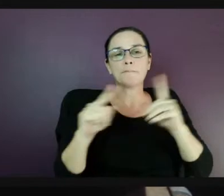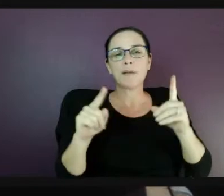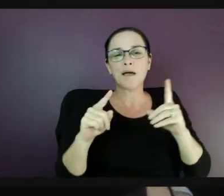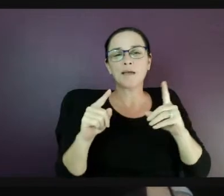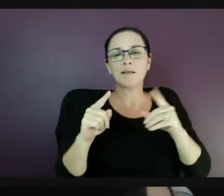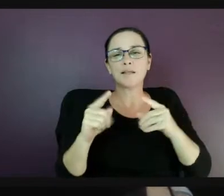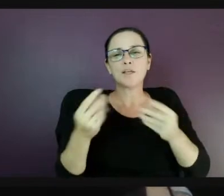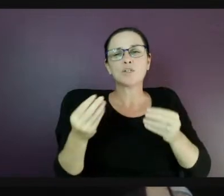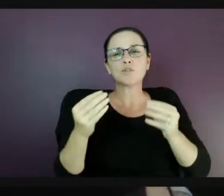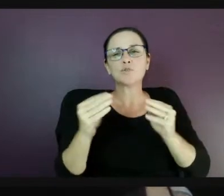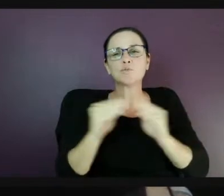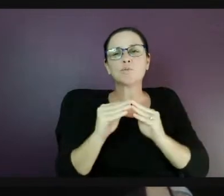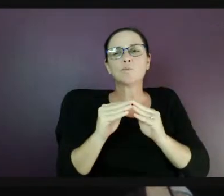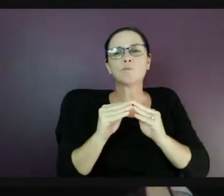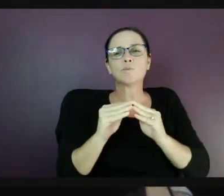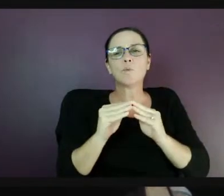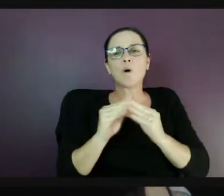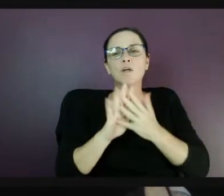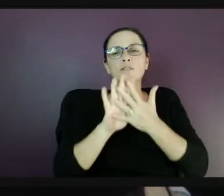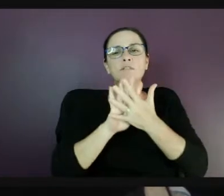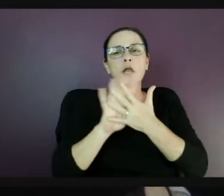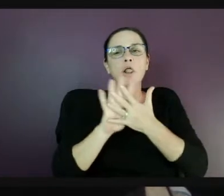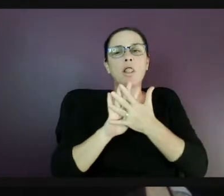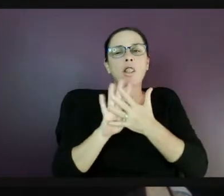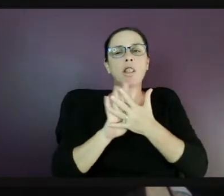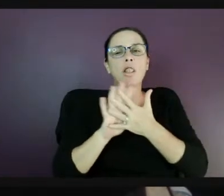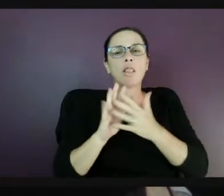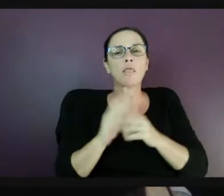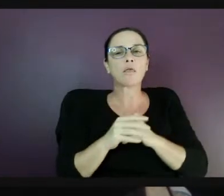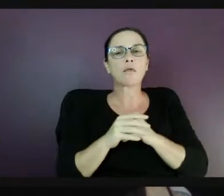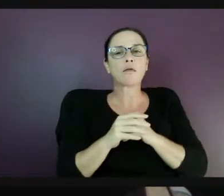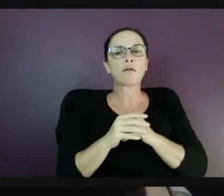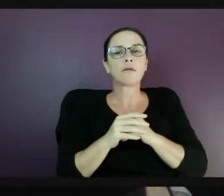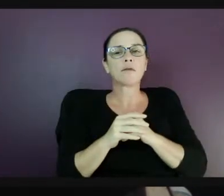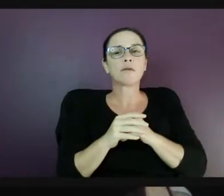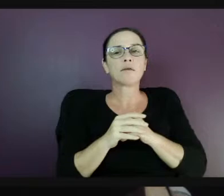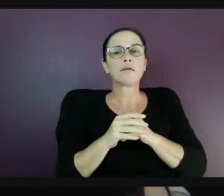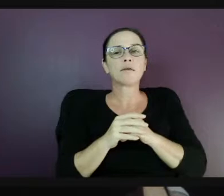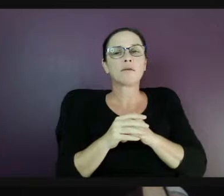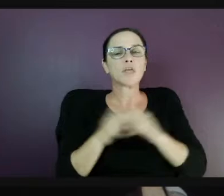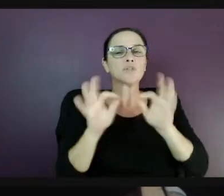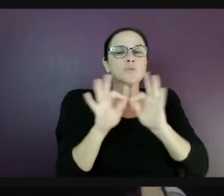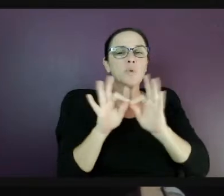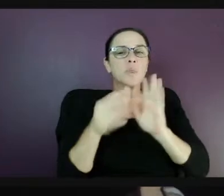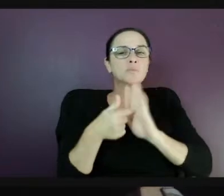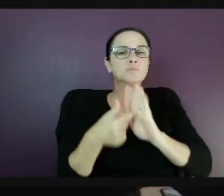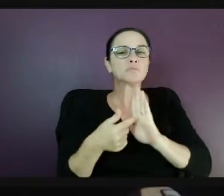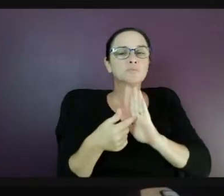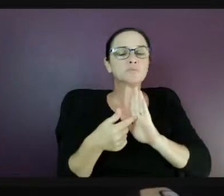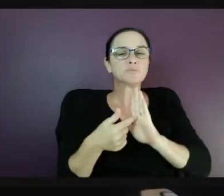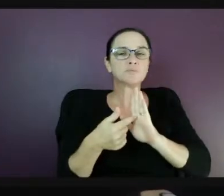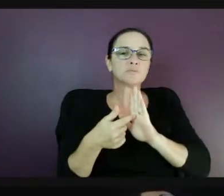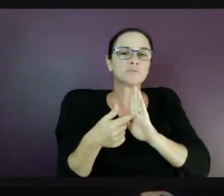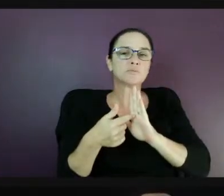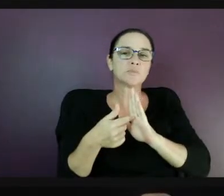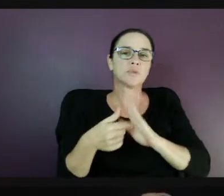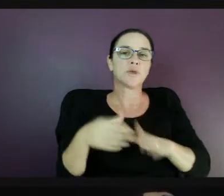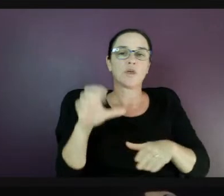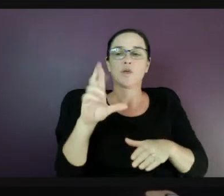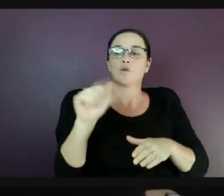in here. And this is something that is worth pointing out, is that Crater